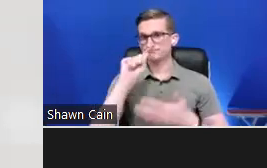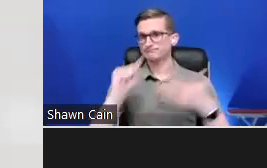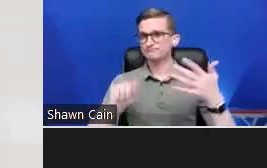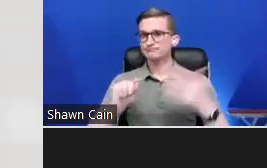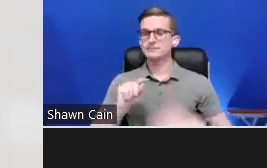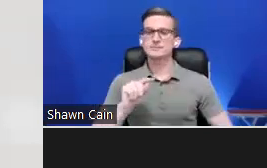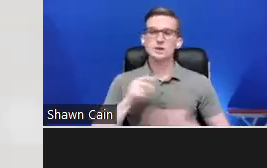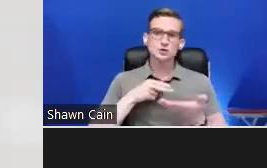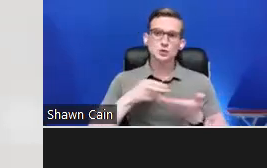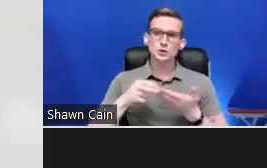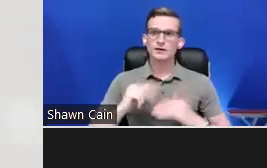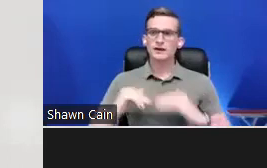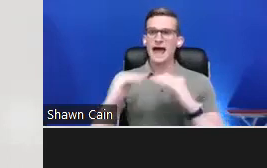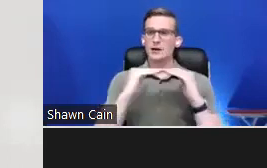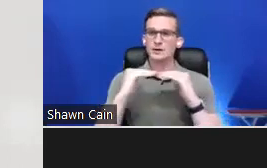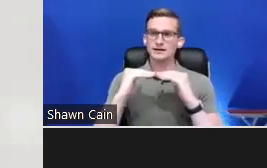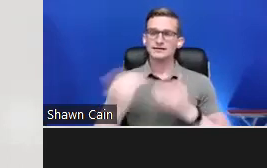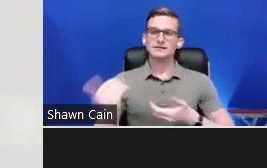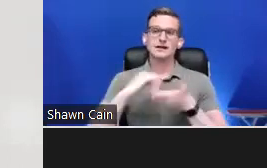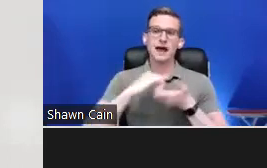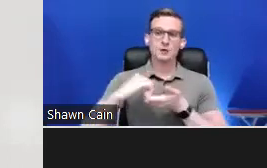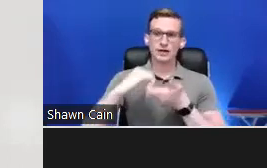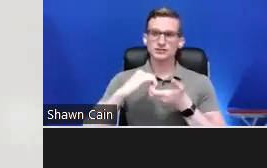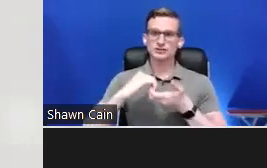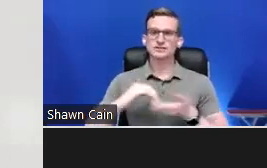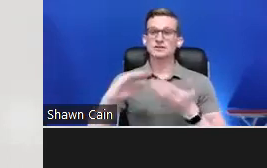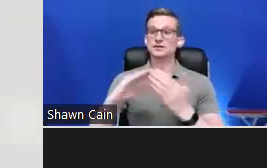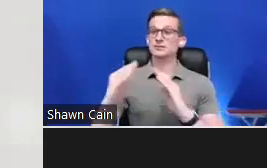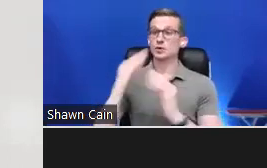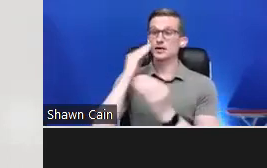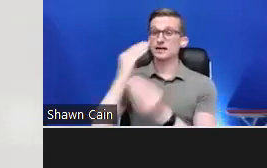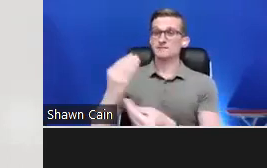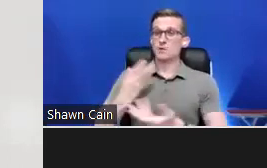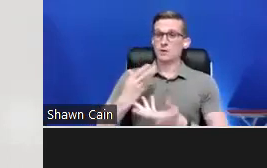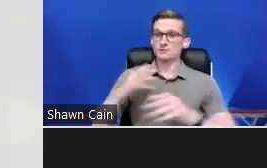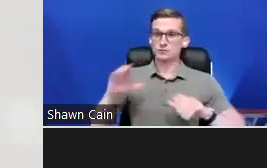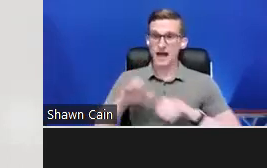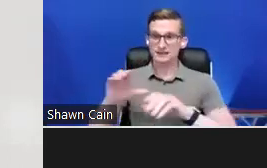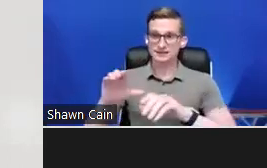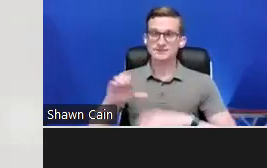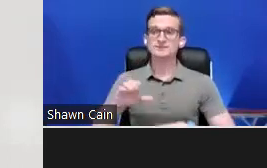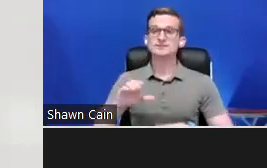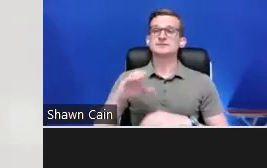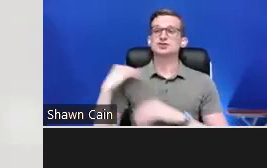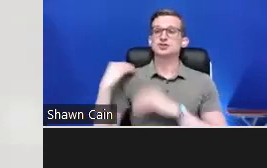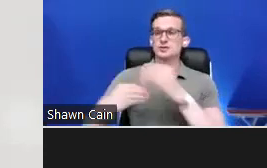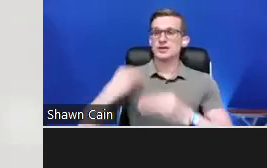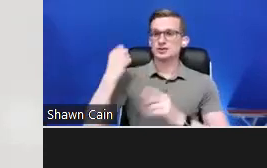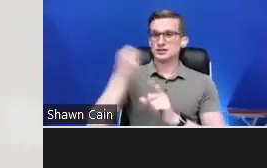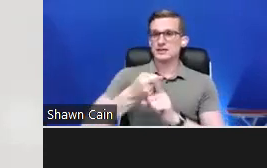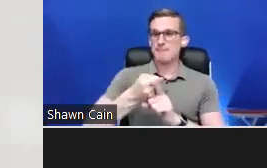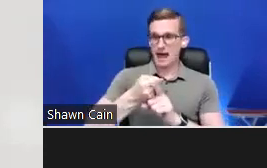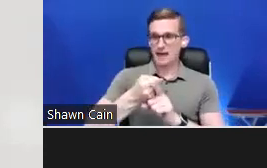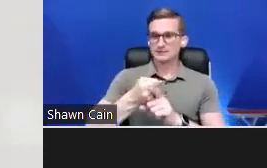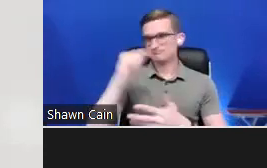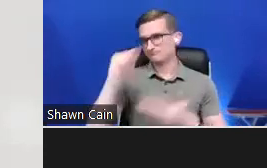truth, equity, collaboration, community-informed practice, and generational impact. So these are things that we